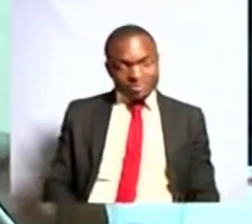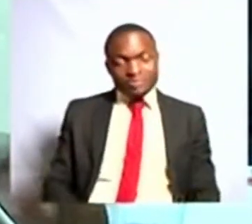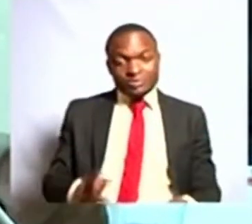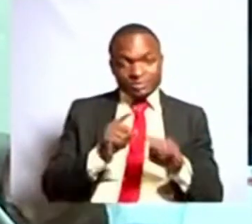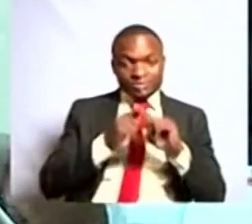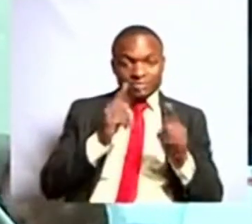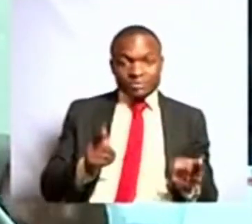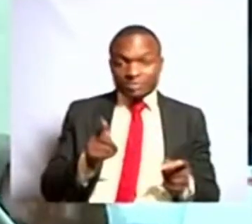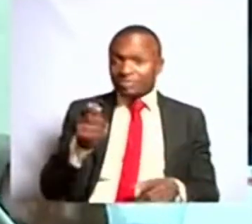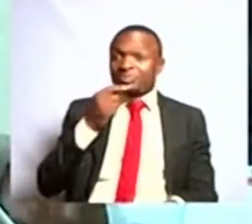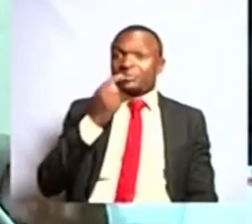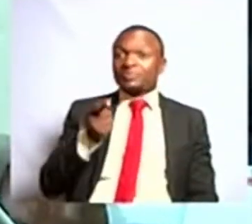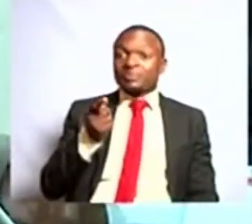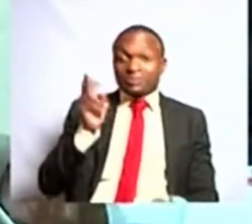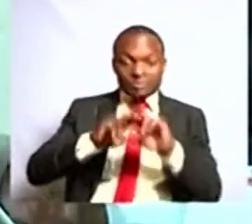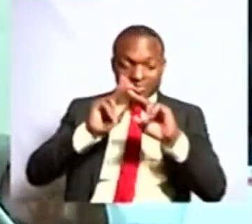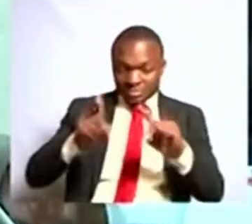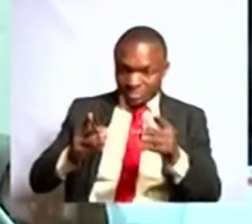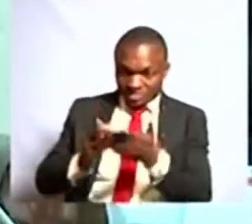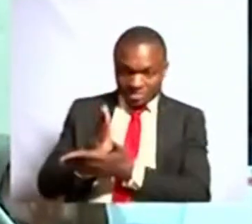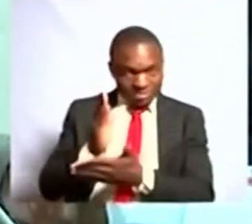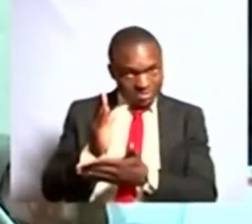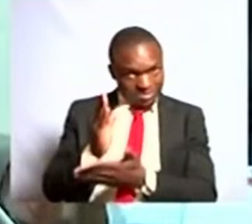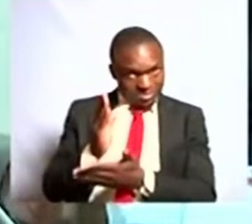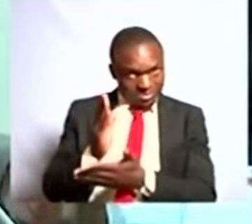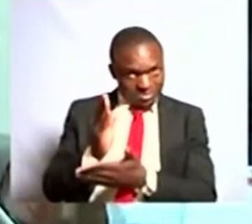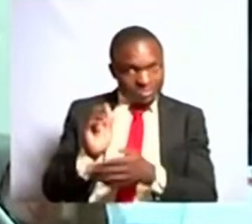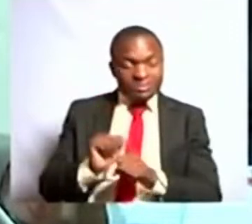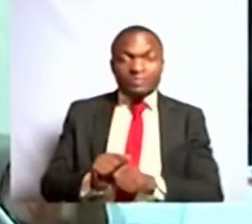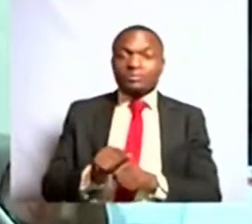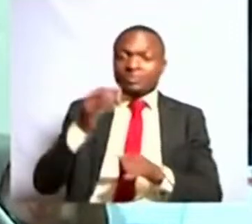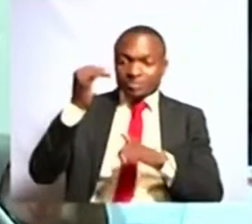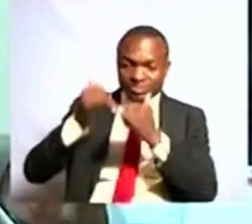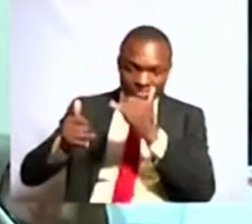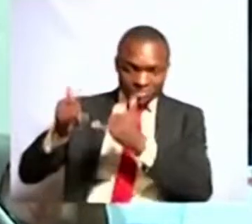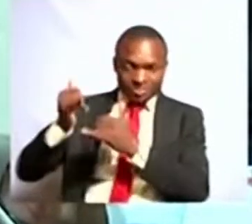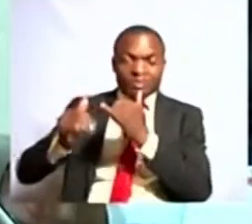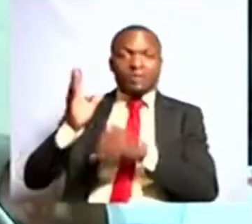But otherwise, like you have said, Chair, you are right. It is completed.